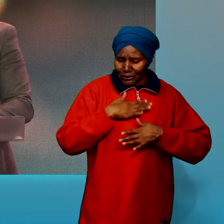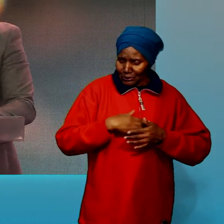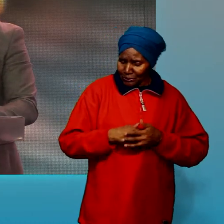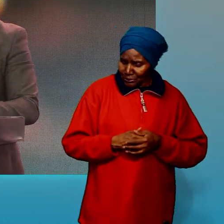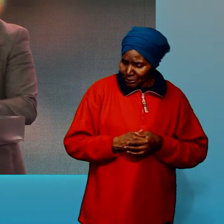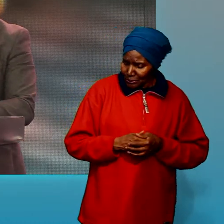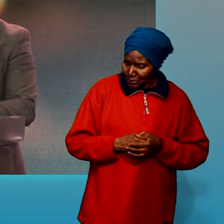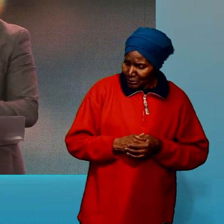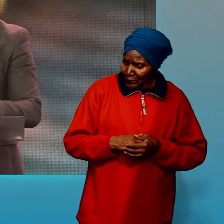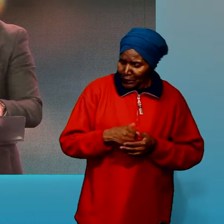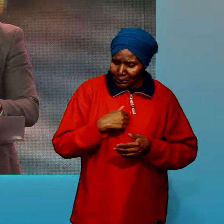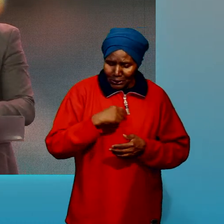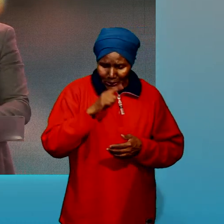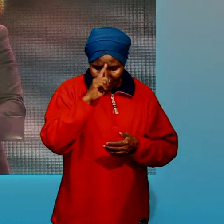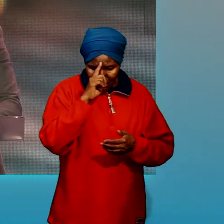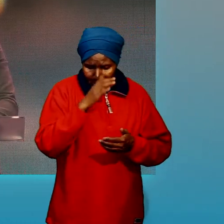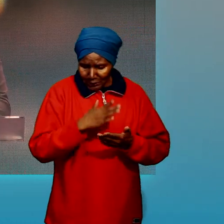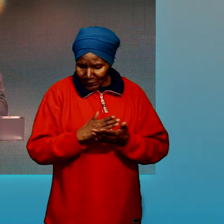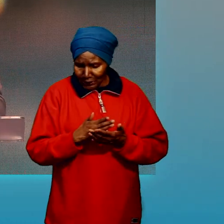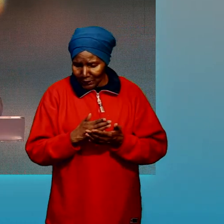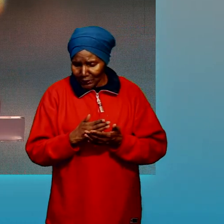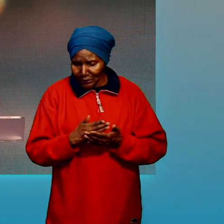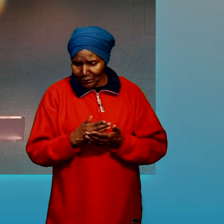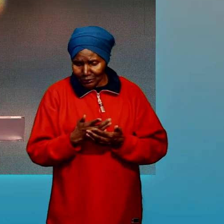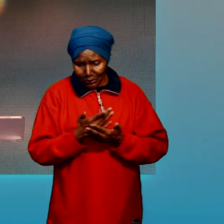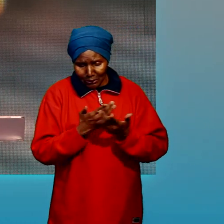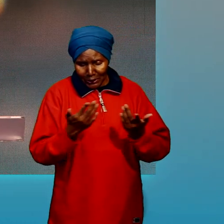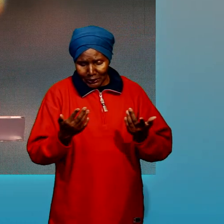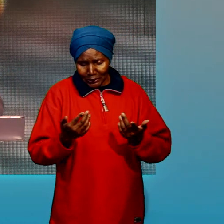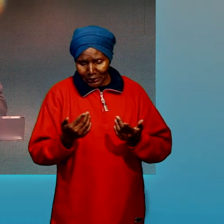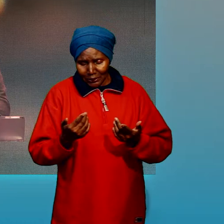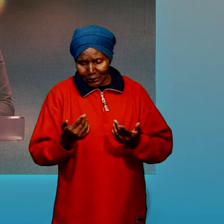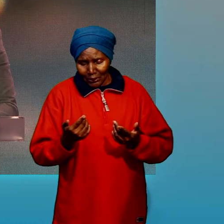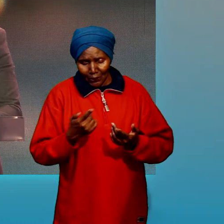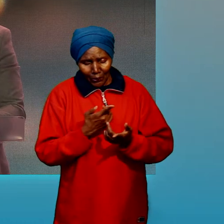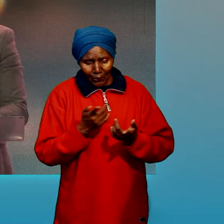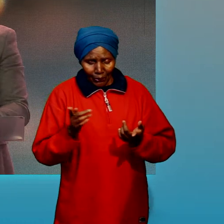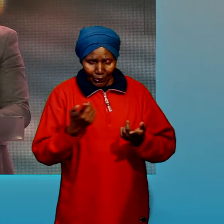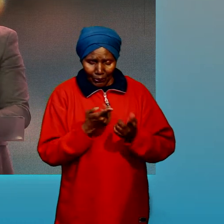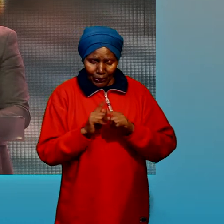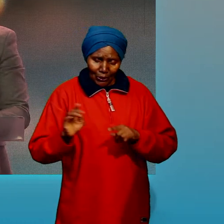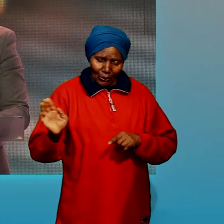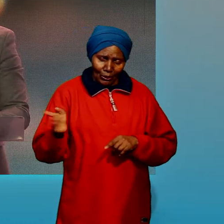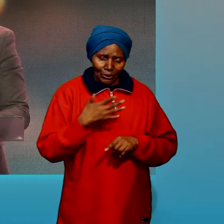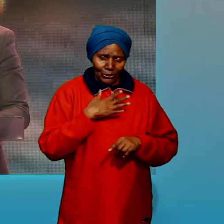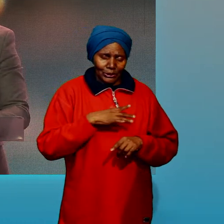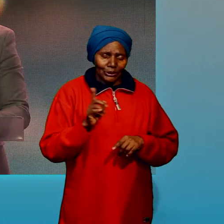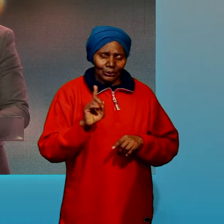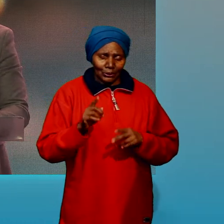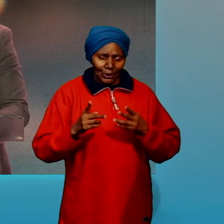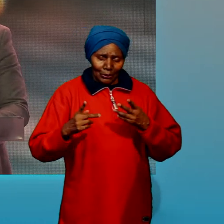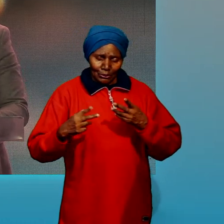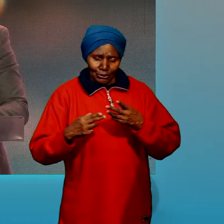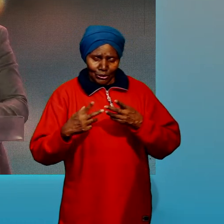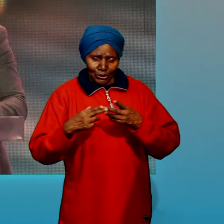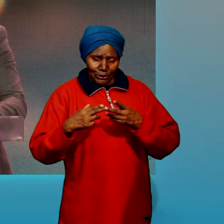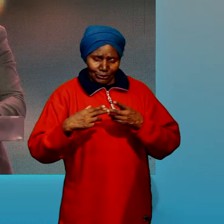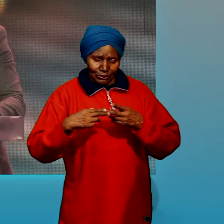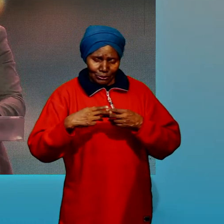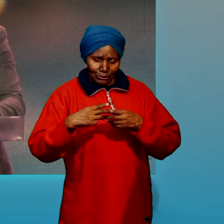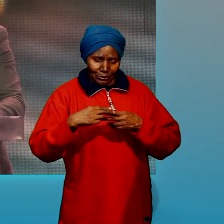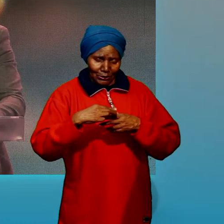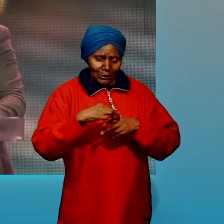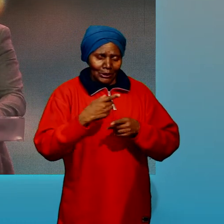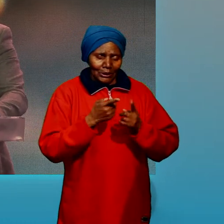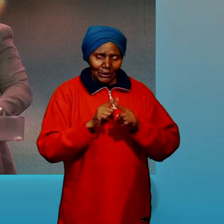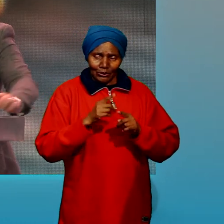And I believe for some of us, probably all of us in this place, we all need some pruning in our lives if we want to continue to grow and bear